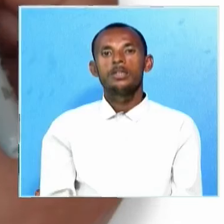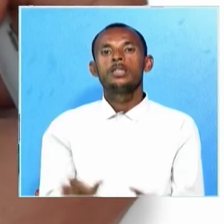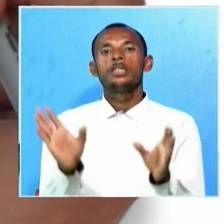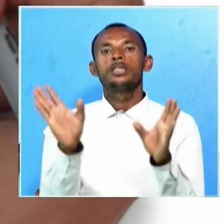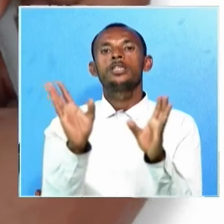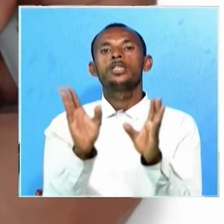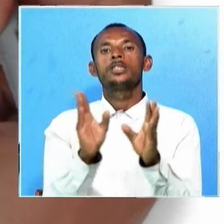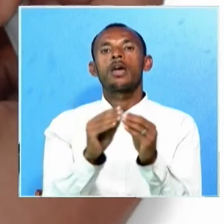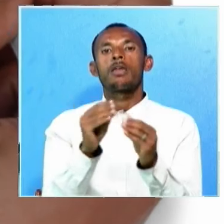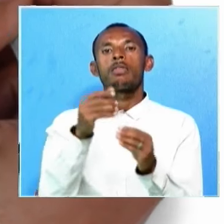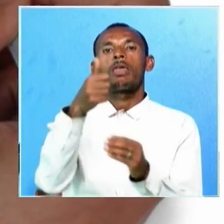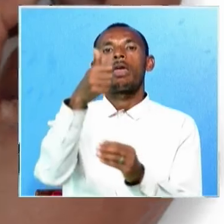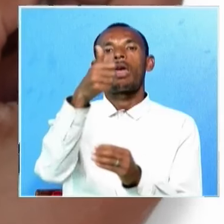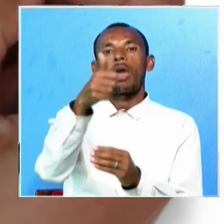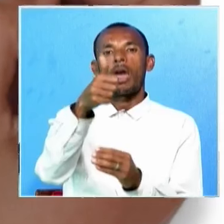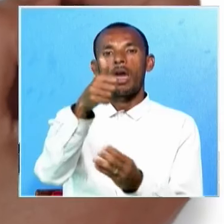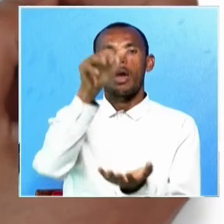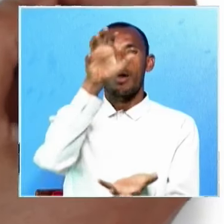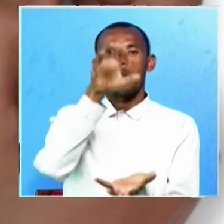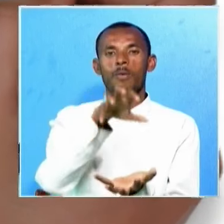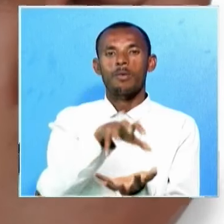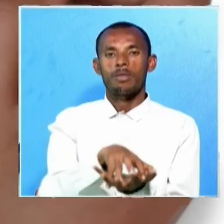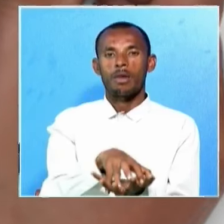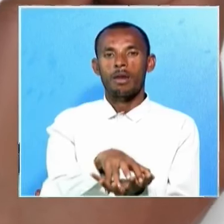A contains